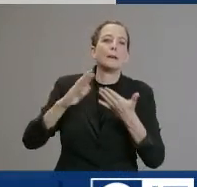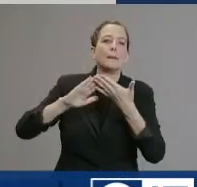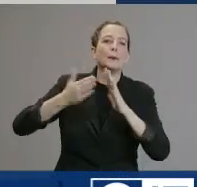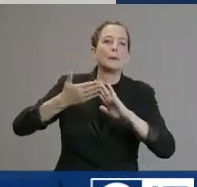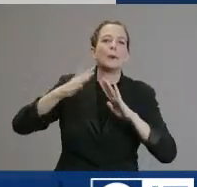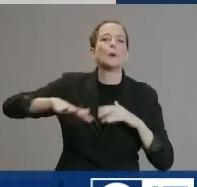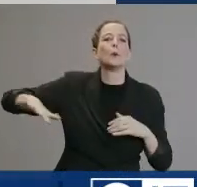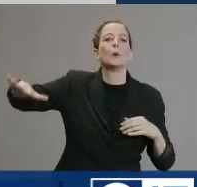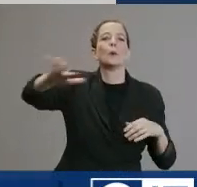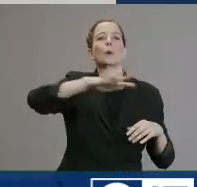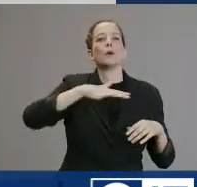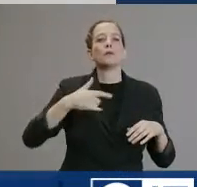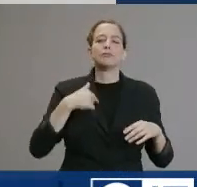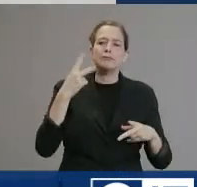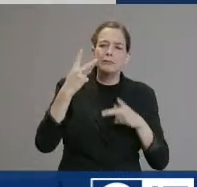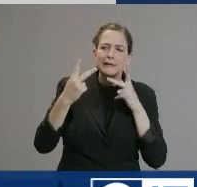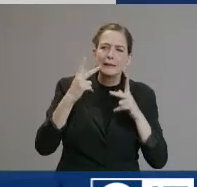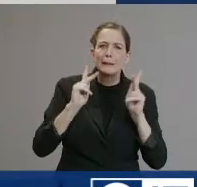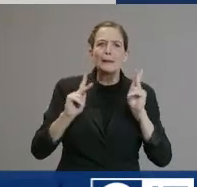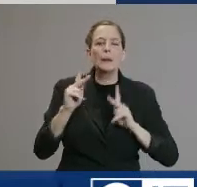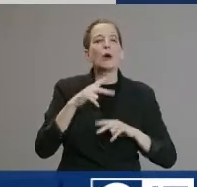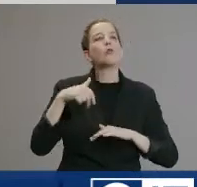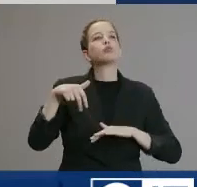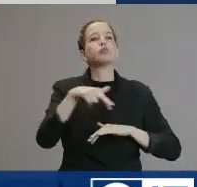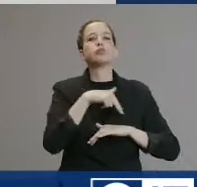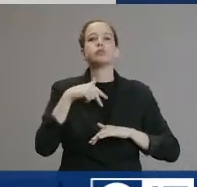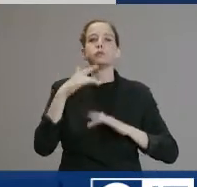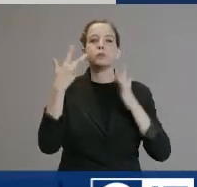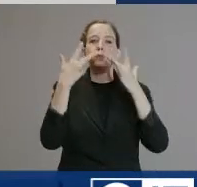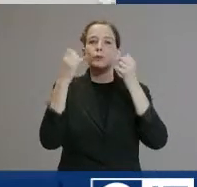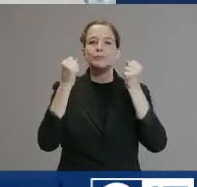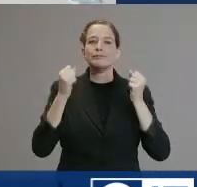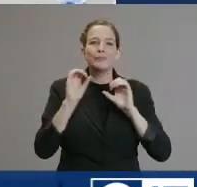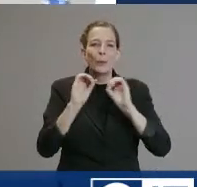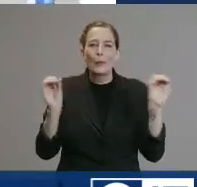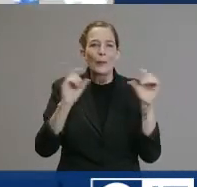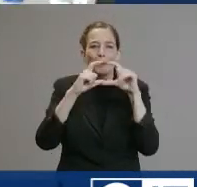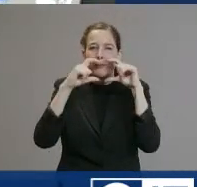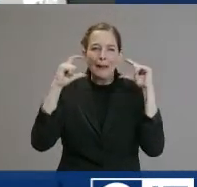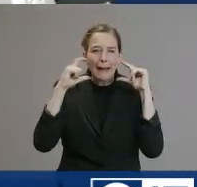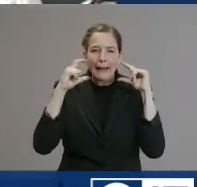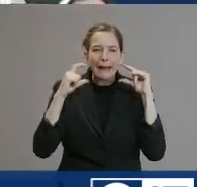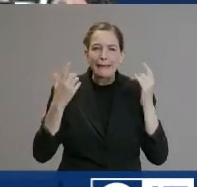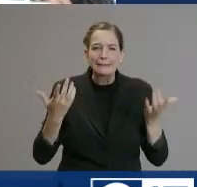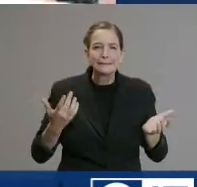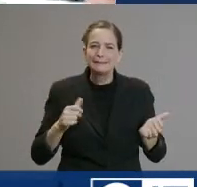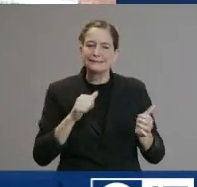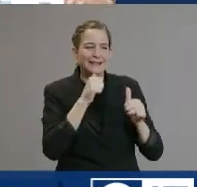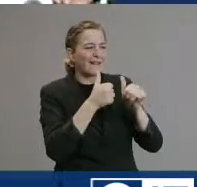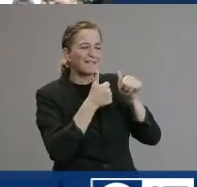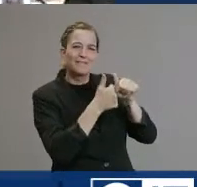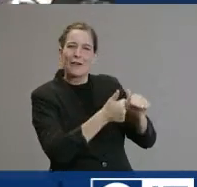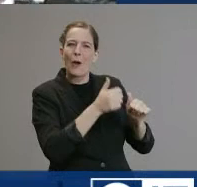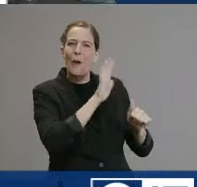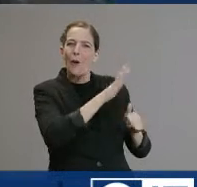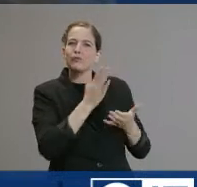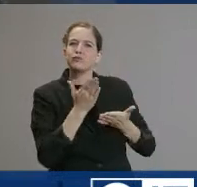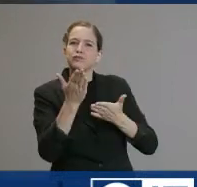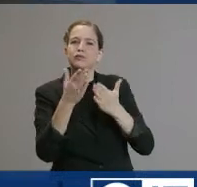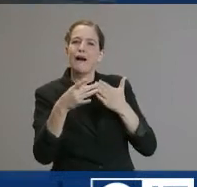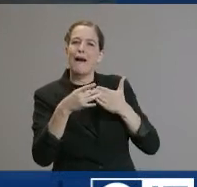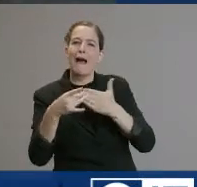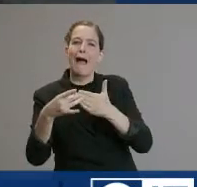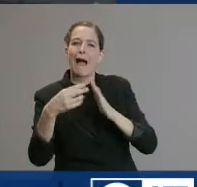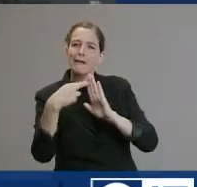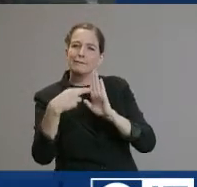They're not wearing masks. A majority of them are not. They're not following the guidelines. So if the cases are going up, if we see hospitalizations going up,